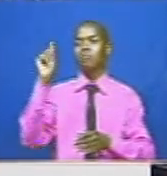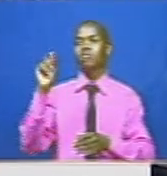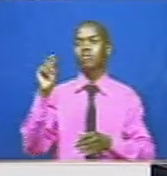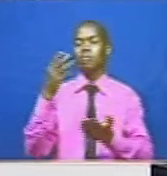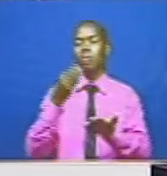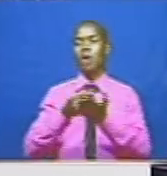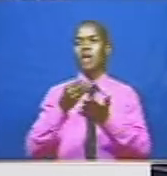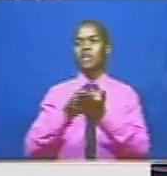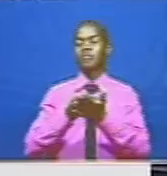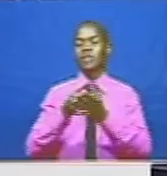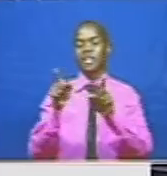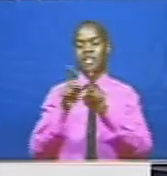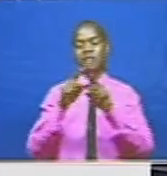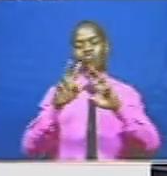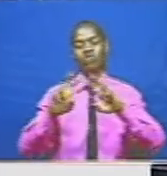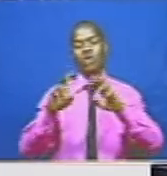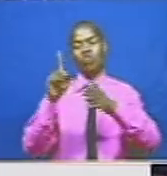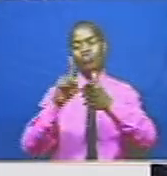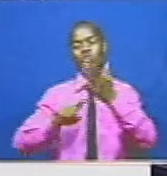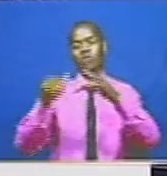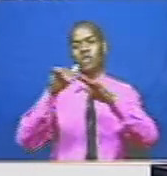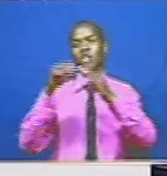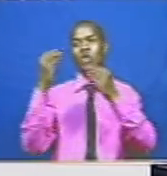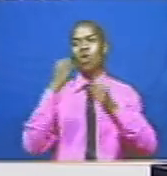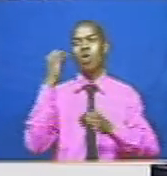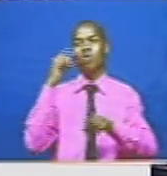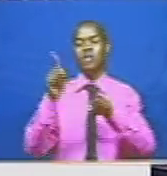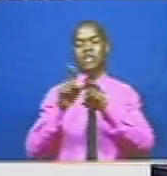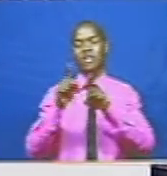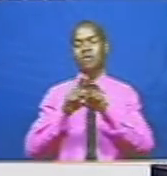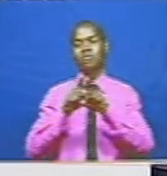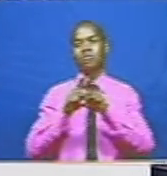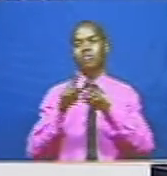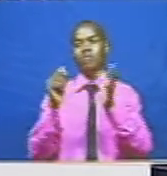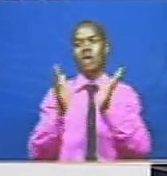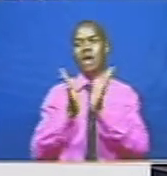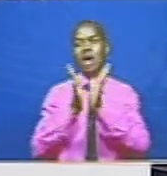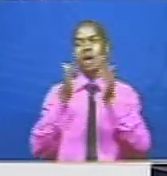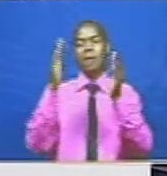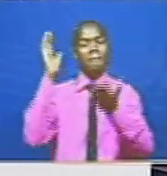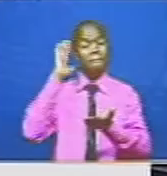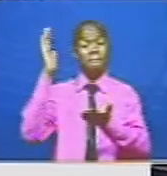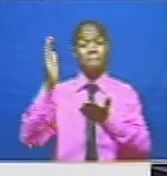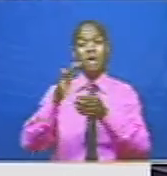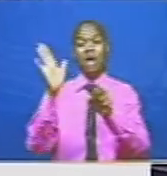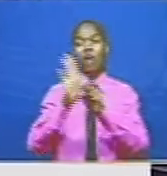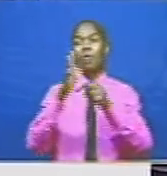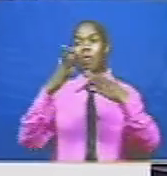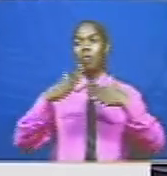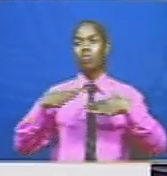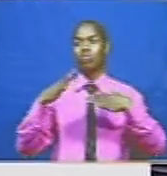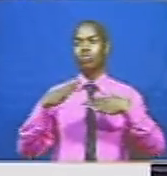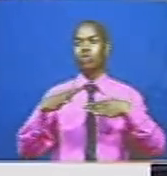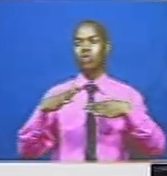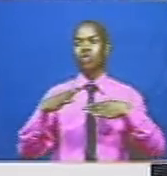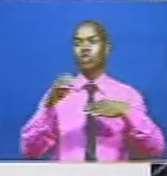what we have at home, and this is something we should also work on, maybe in sensitizing people. And I believe most people also don't embrace